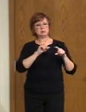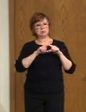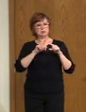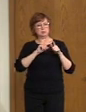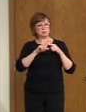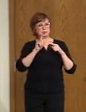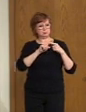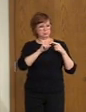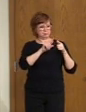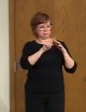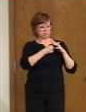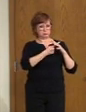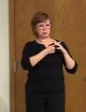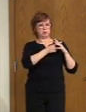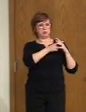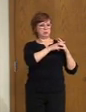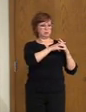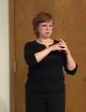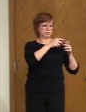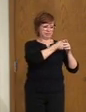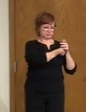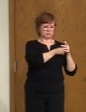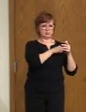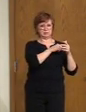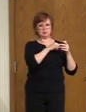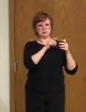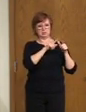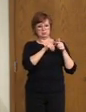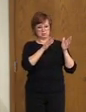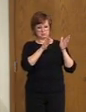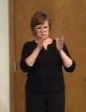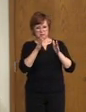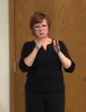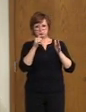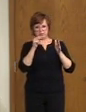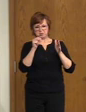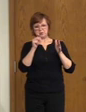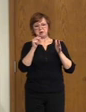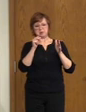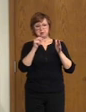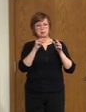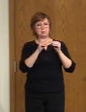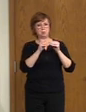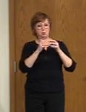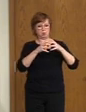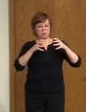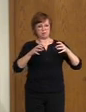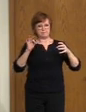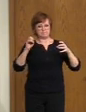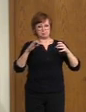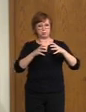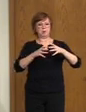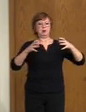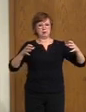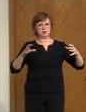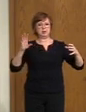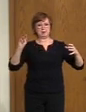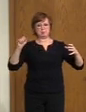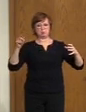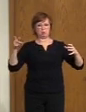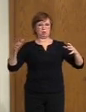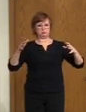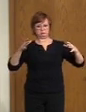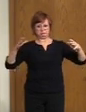continuing in the first quarter. So hopefully by February, March, April, we'll see the benefits of vaccine protecting